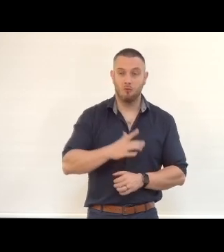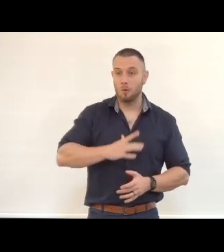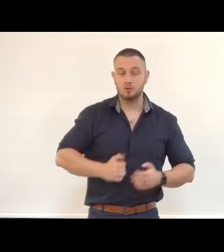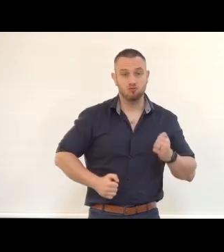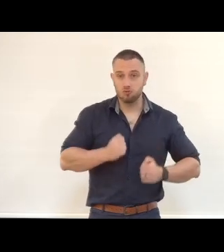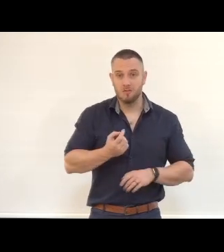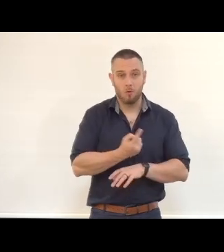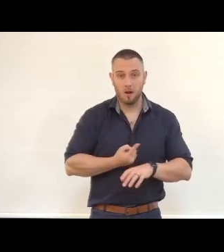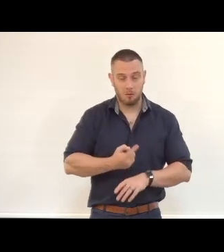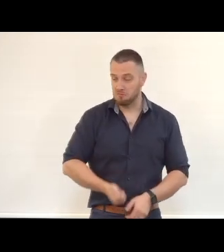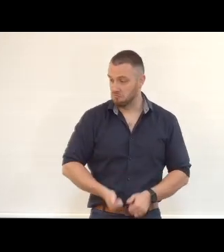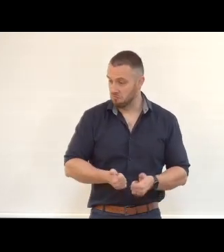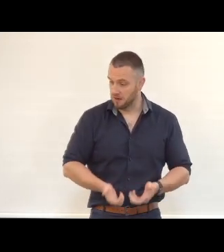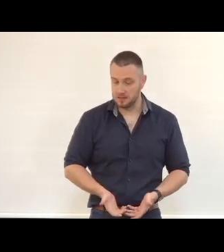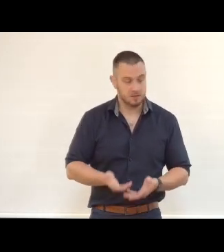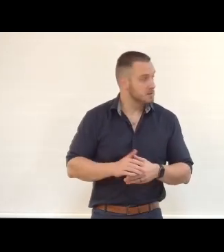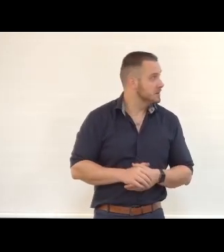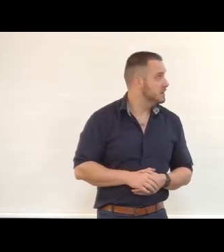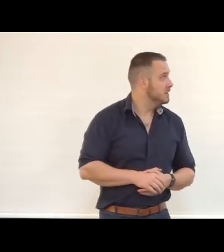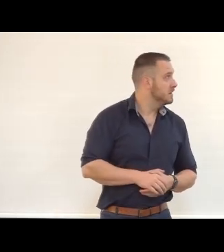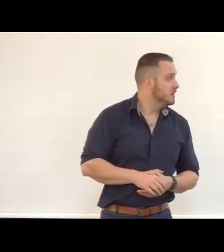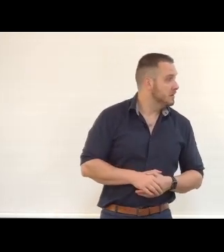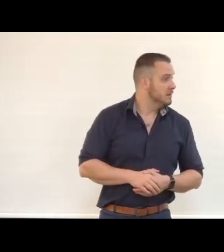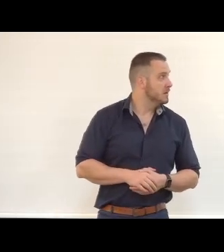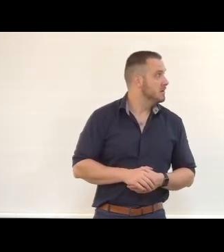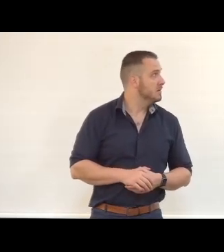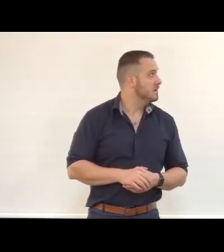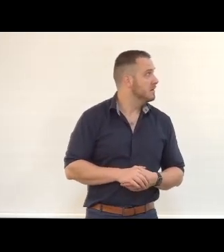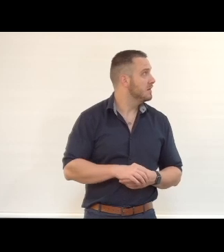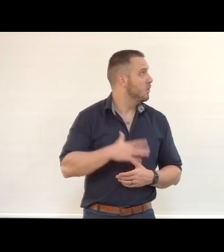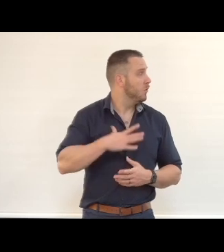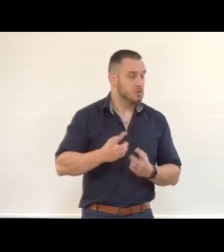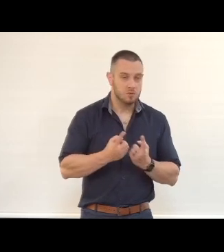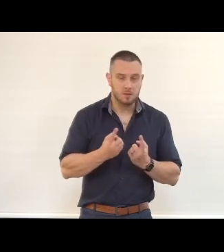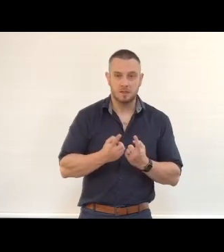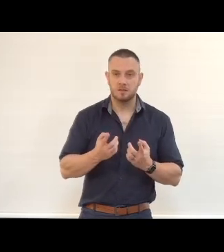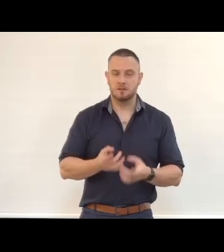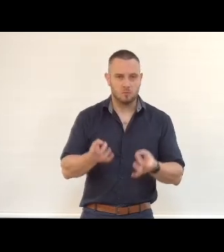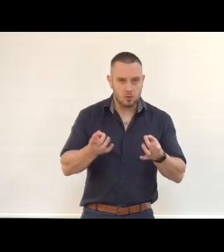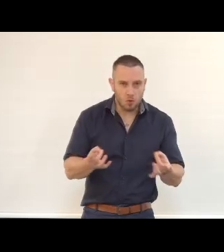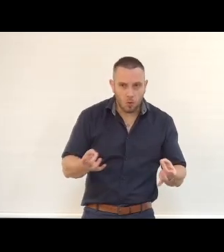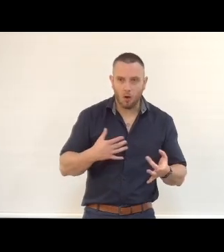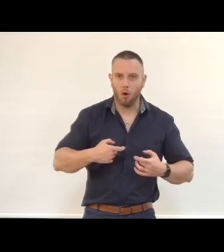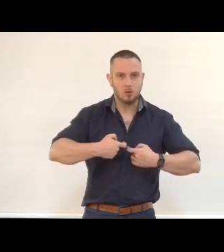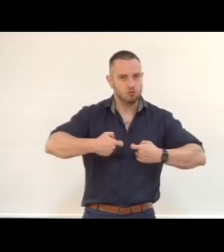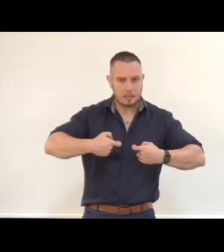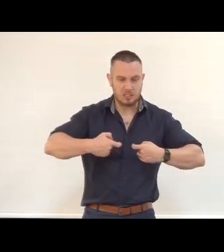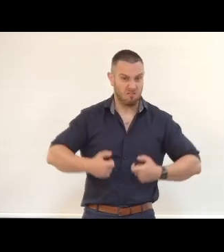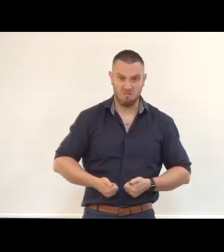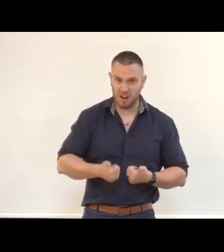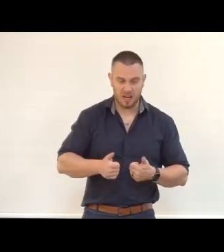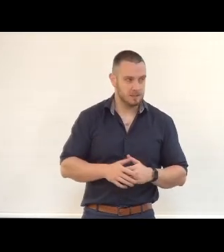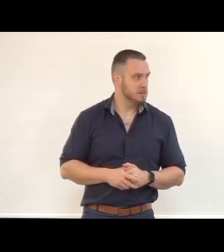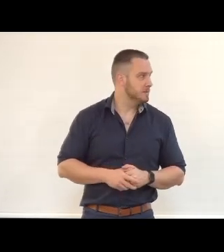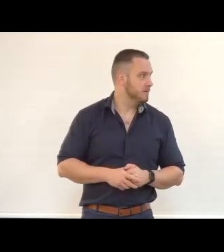run for 1 hour on a treadmill, totally fine. If they preferred to do something more like yoga or stretching, that was fine as well. So they